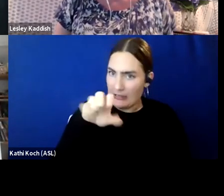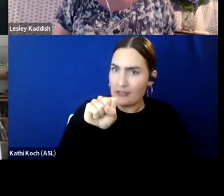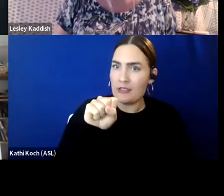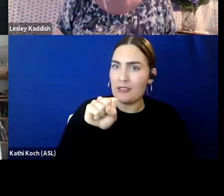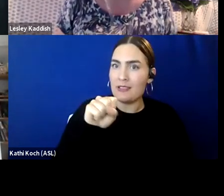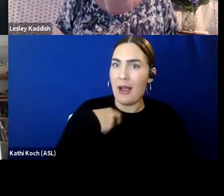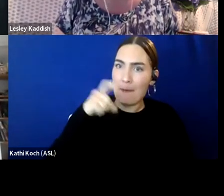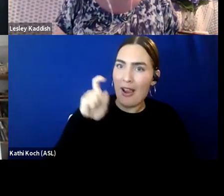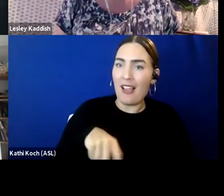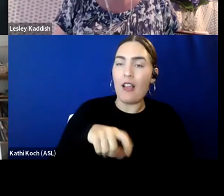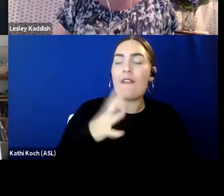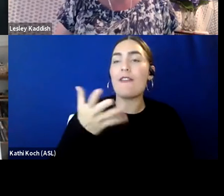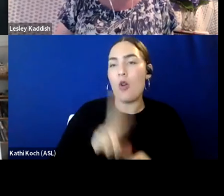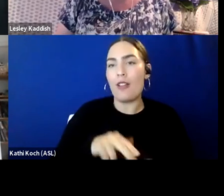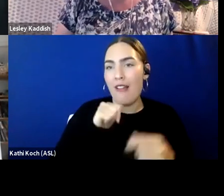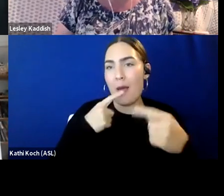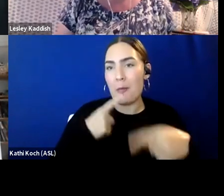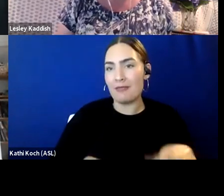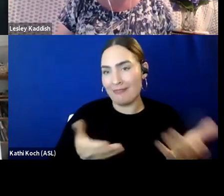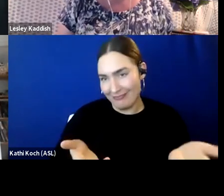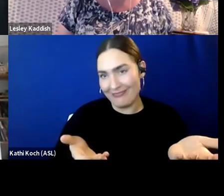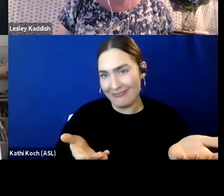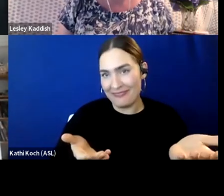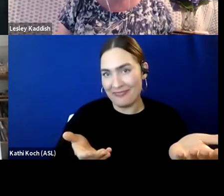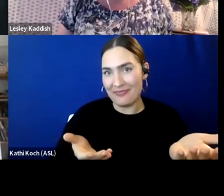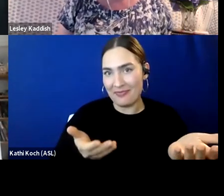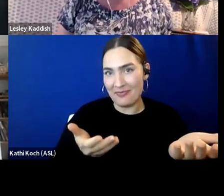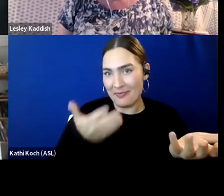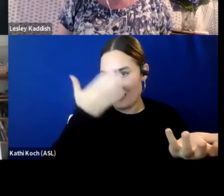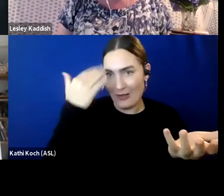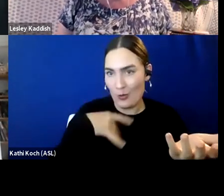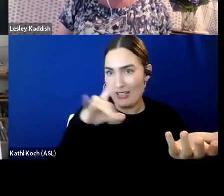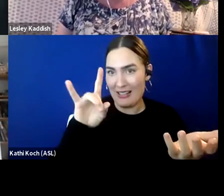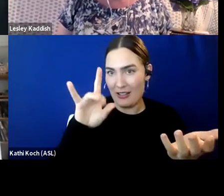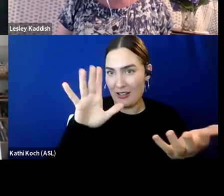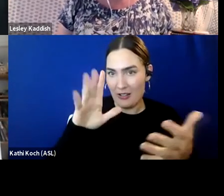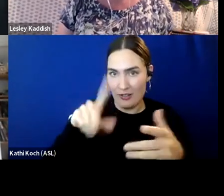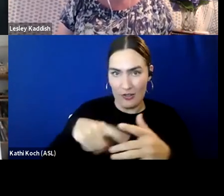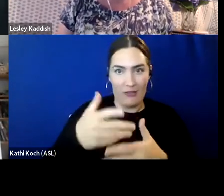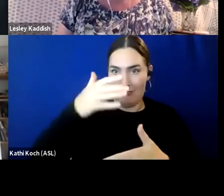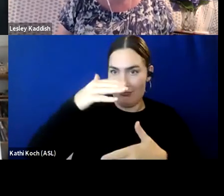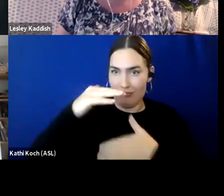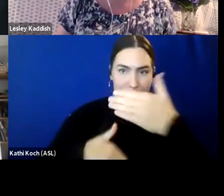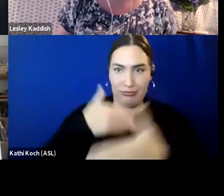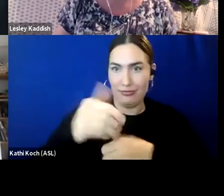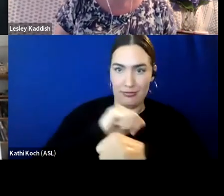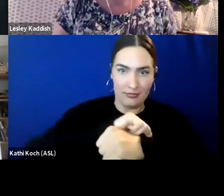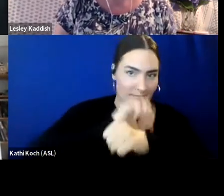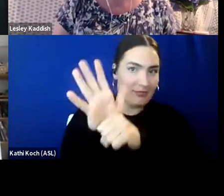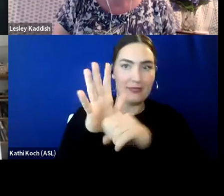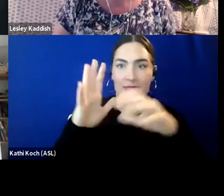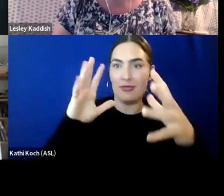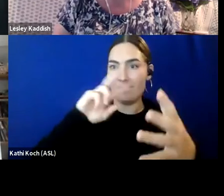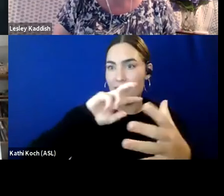And then, of course, that did not happen, right? Like Rebecca said, we went right into pandemia and the world of Zoom.